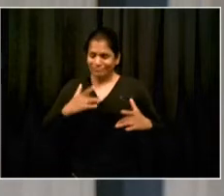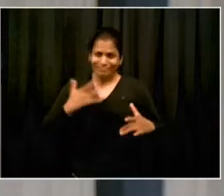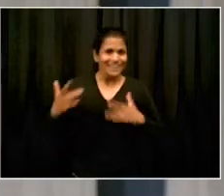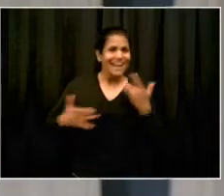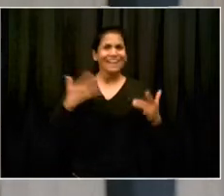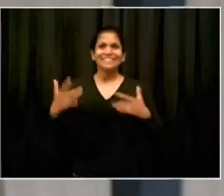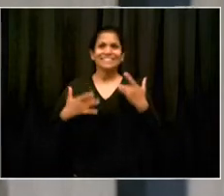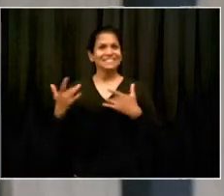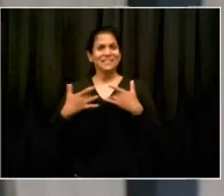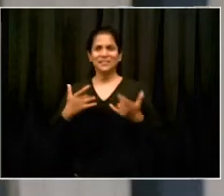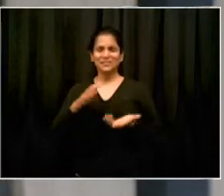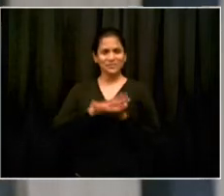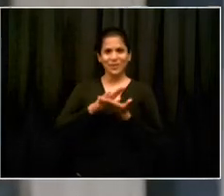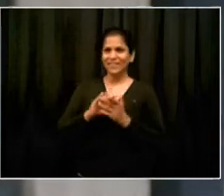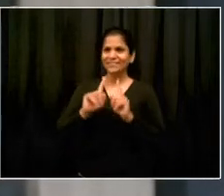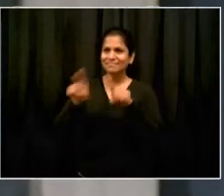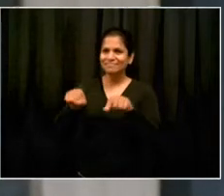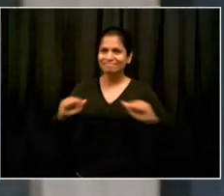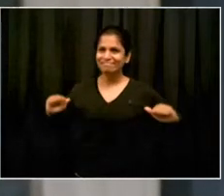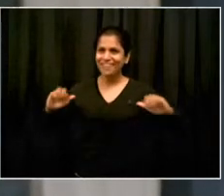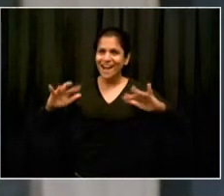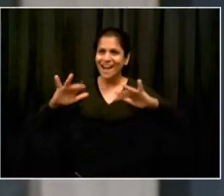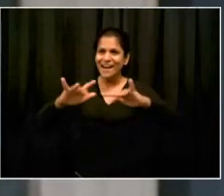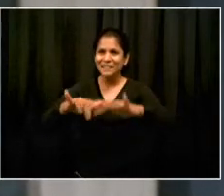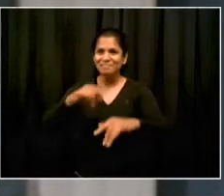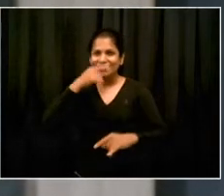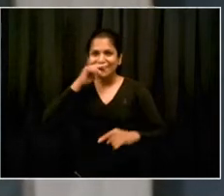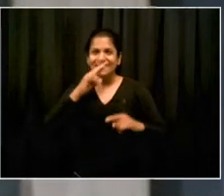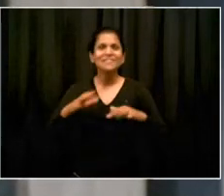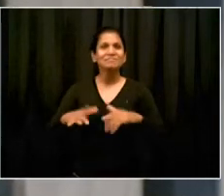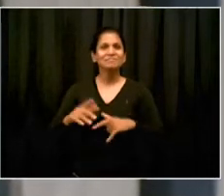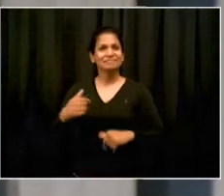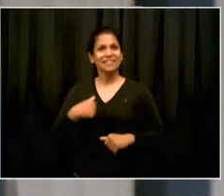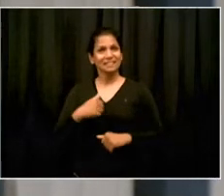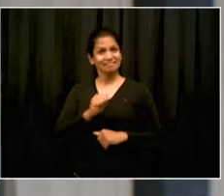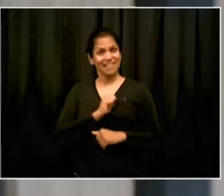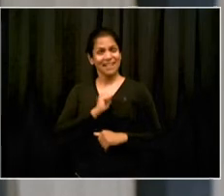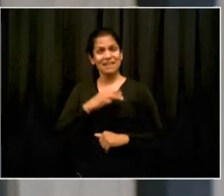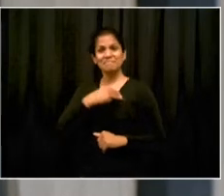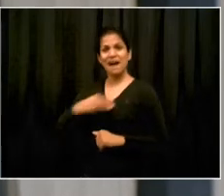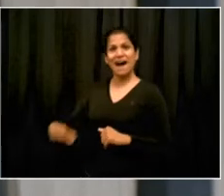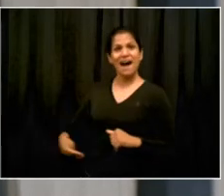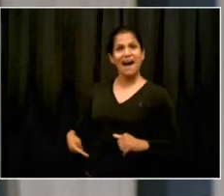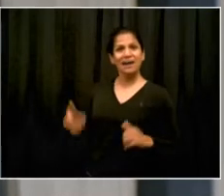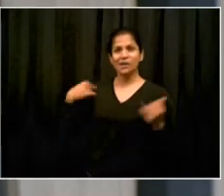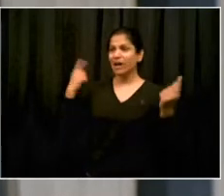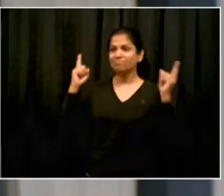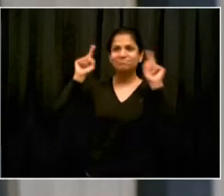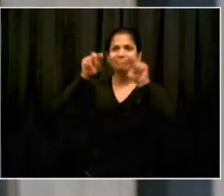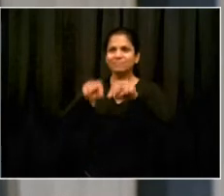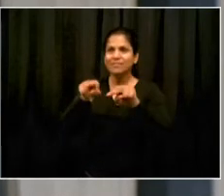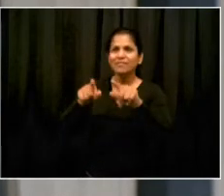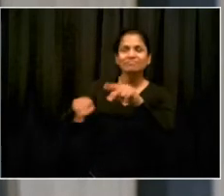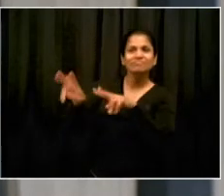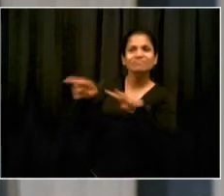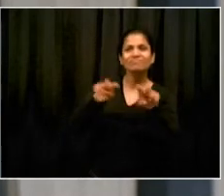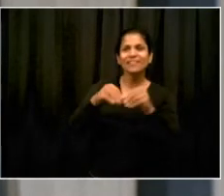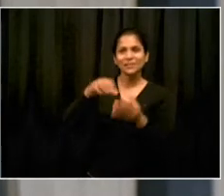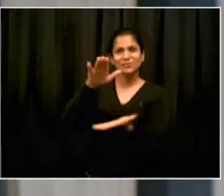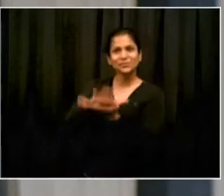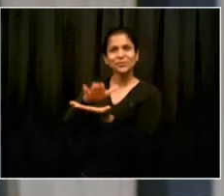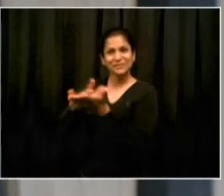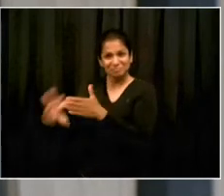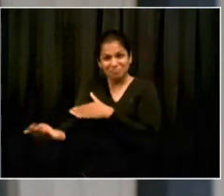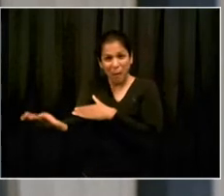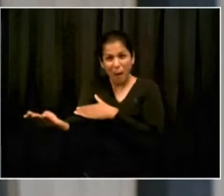you and I had the opportunity, as you mentioned this morning, to welcome students and faculty and families at the Island School this morning. And I also want to add